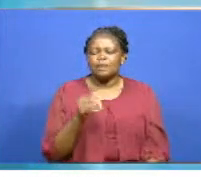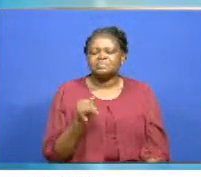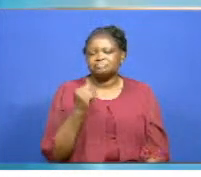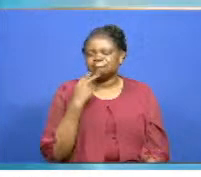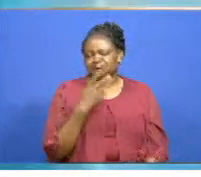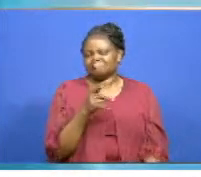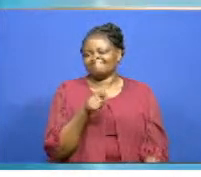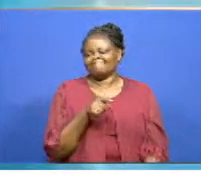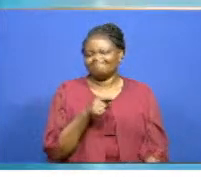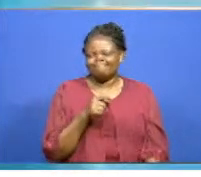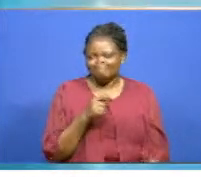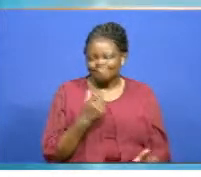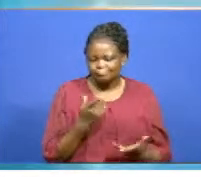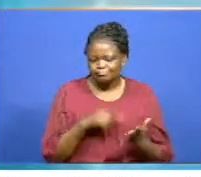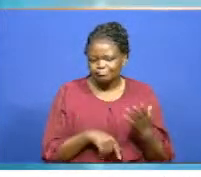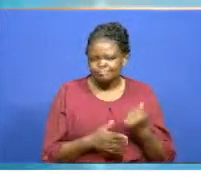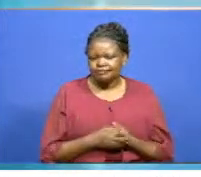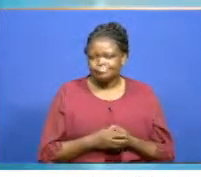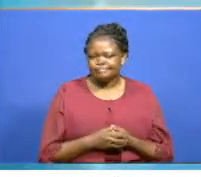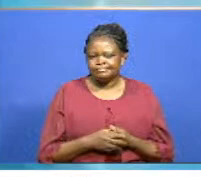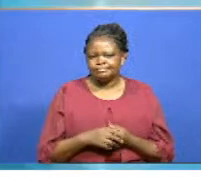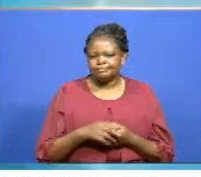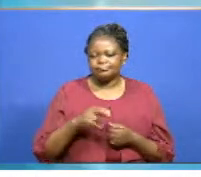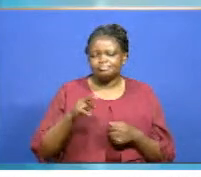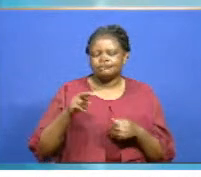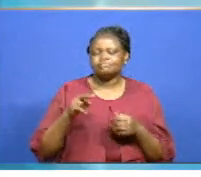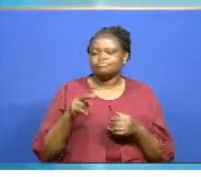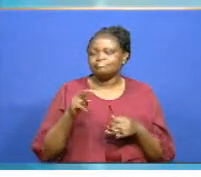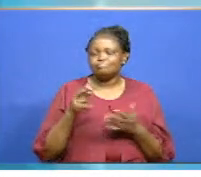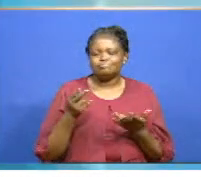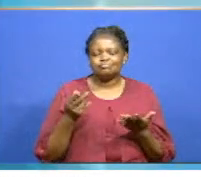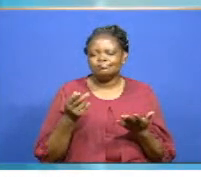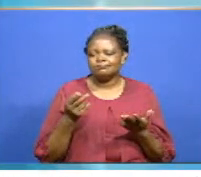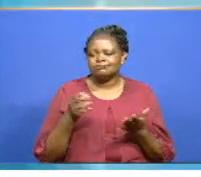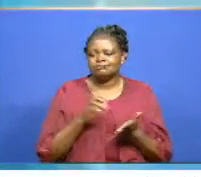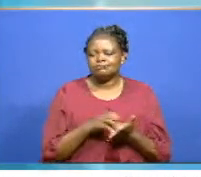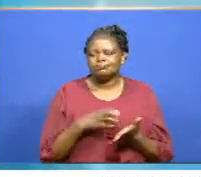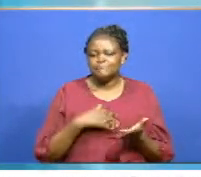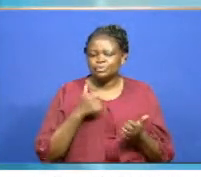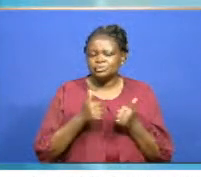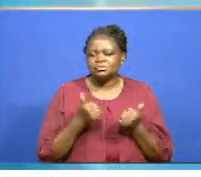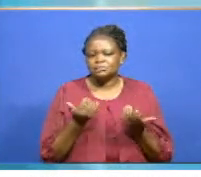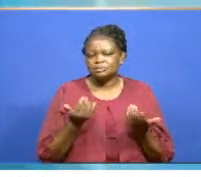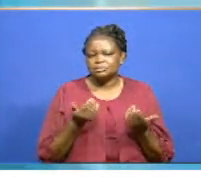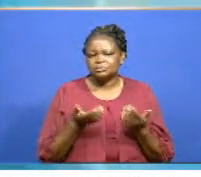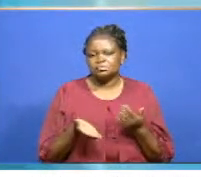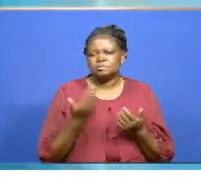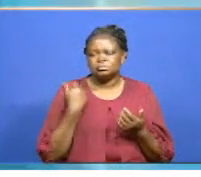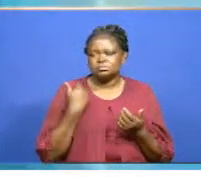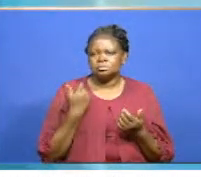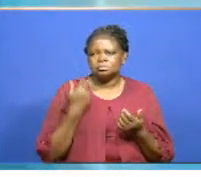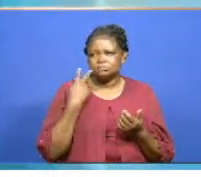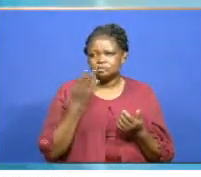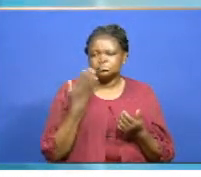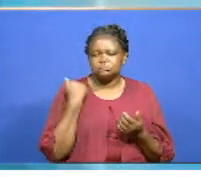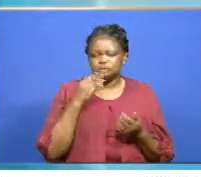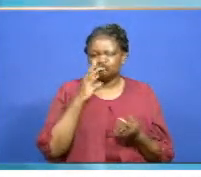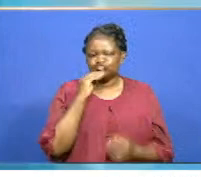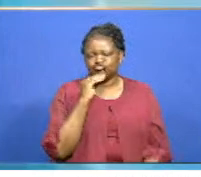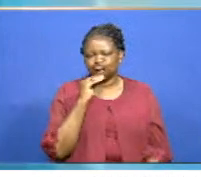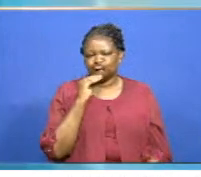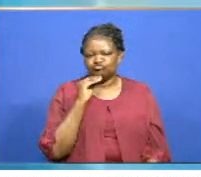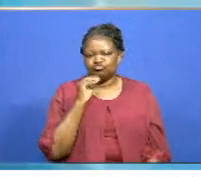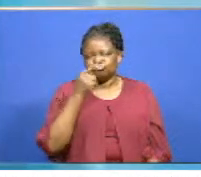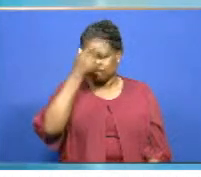in terms of what is our national stake. And they have been harping that. I saw the last speech with